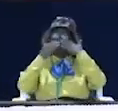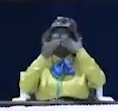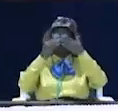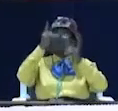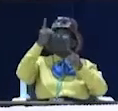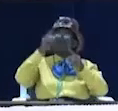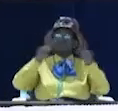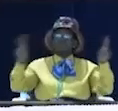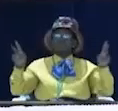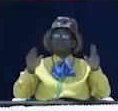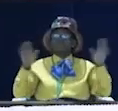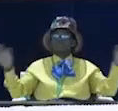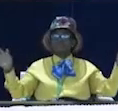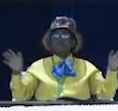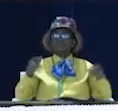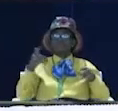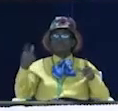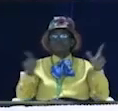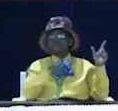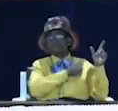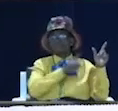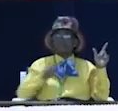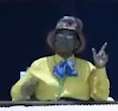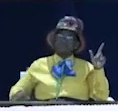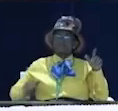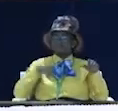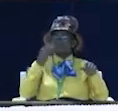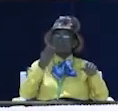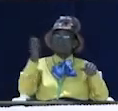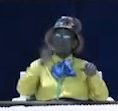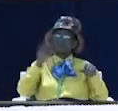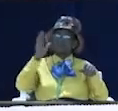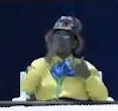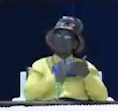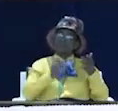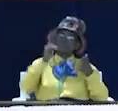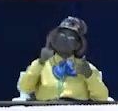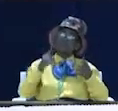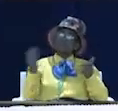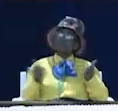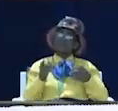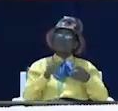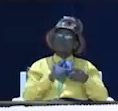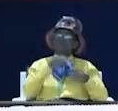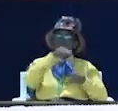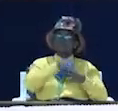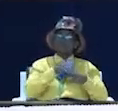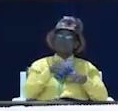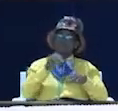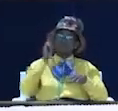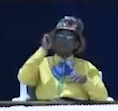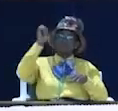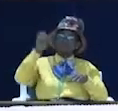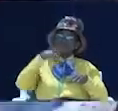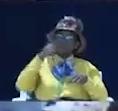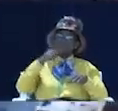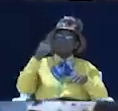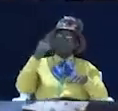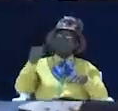The Lord said, there's someone here tonight. He said, the biggest chapter of your life is about to